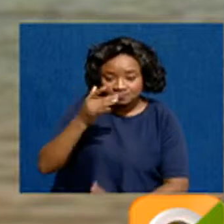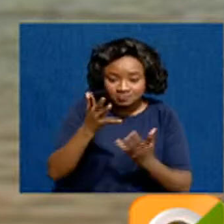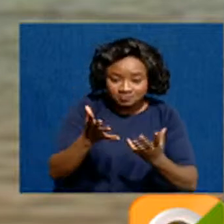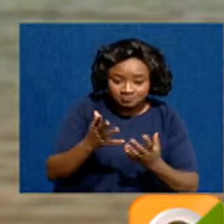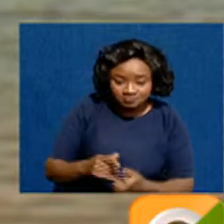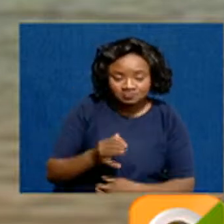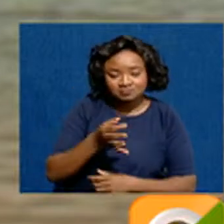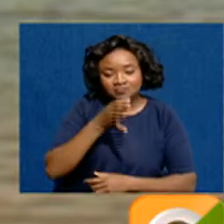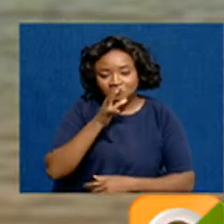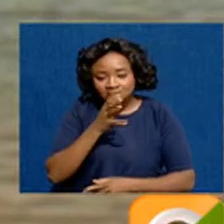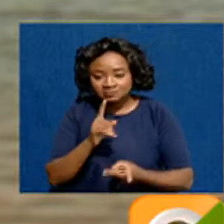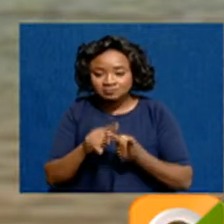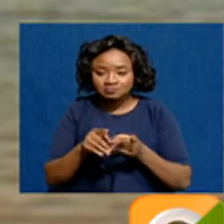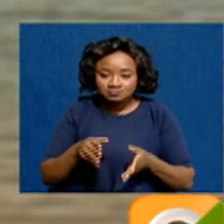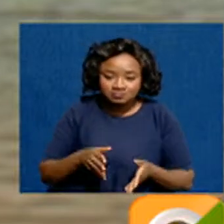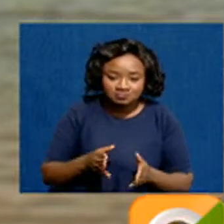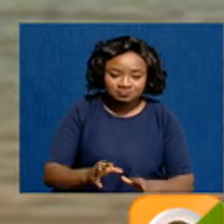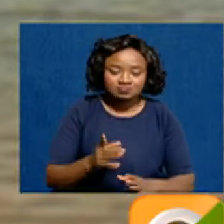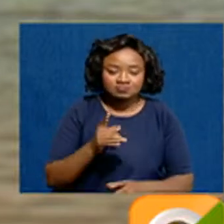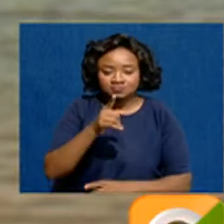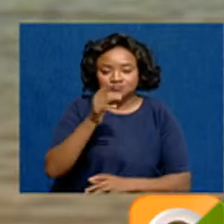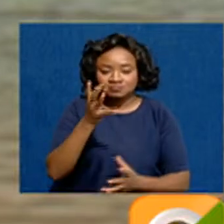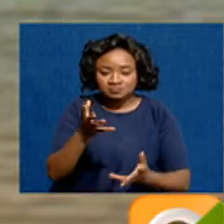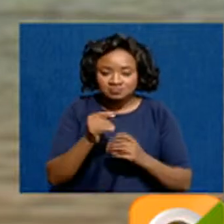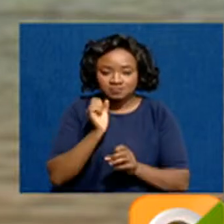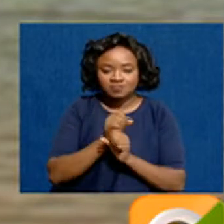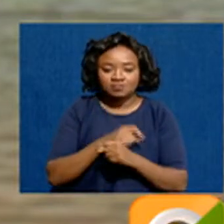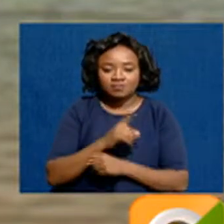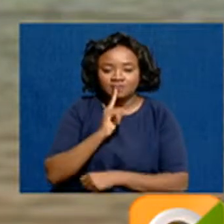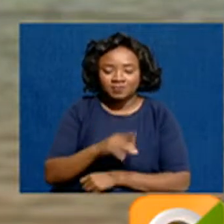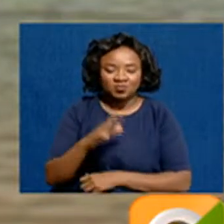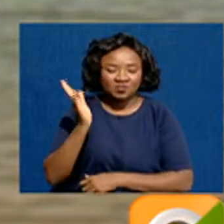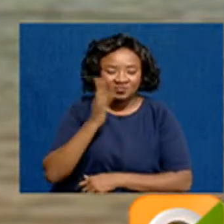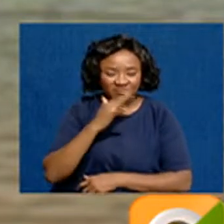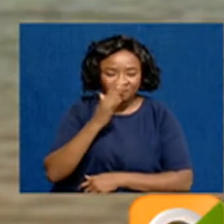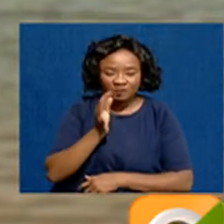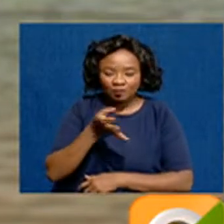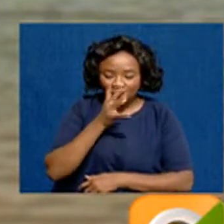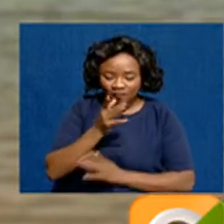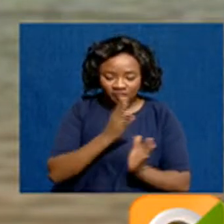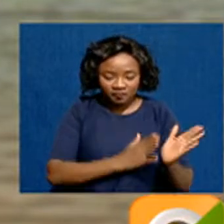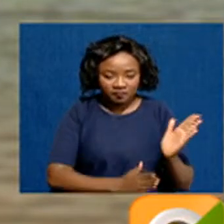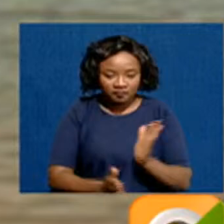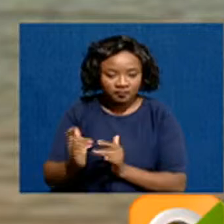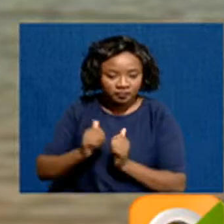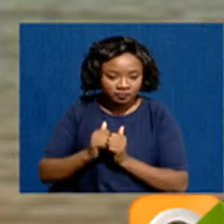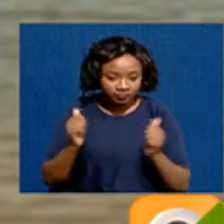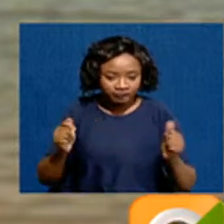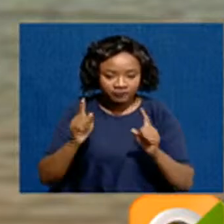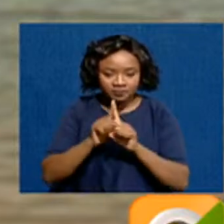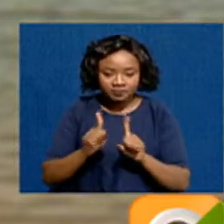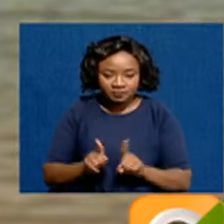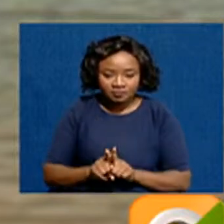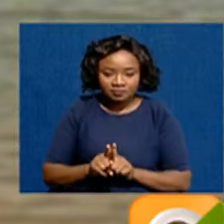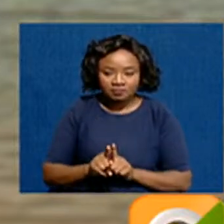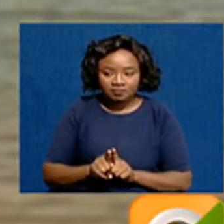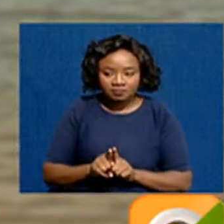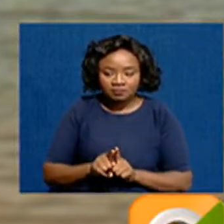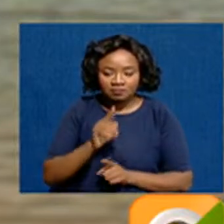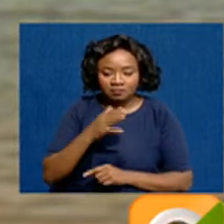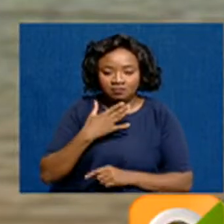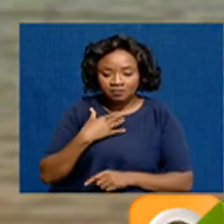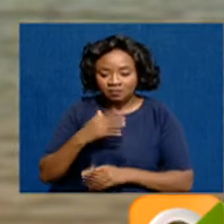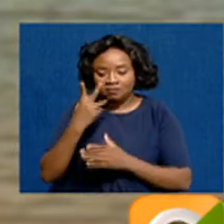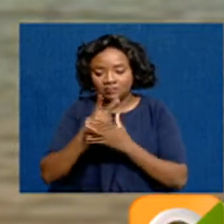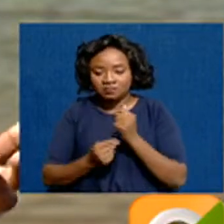issues, you will need also to make sure that sewage system is well planned, but also you need both county and national government to work together.